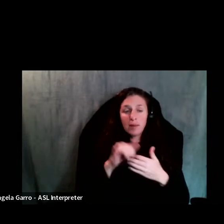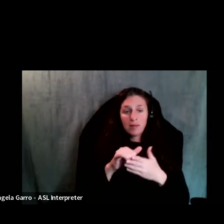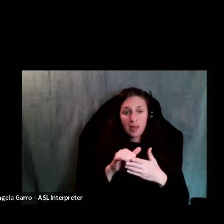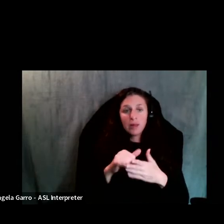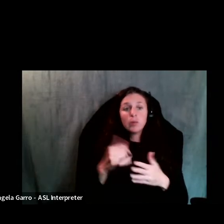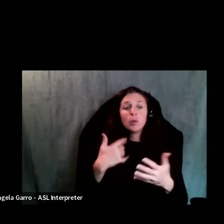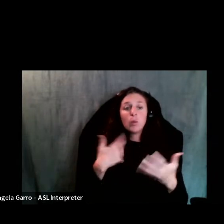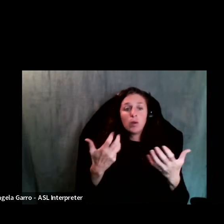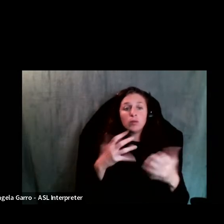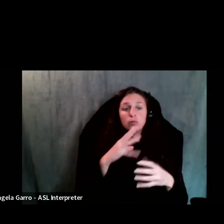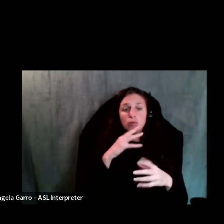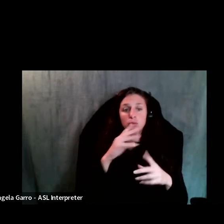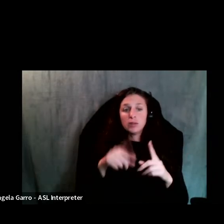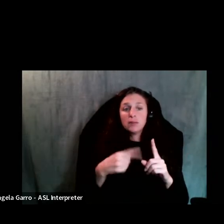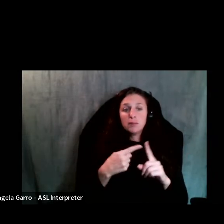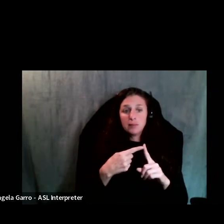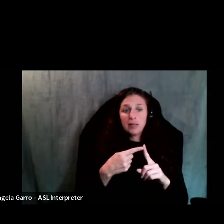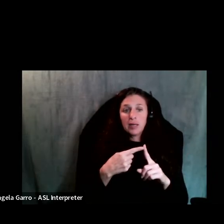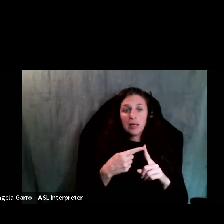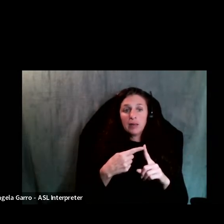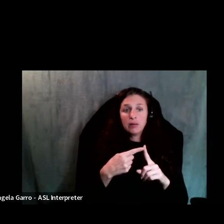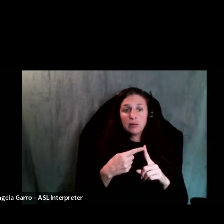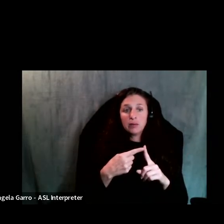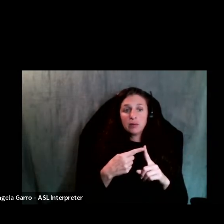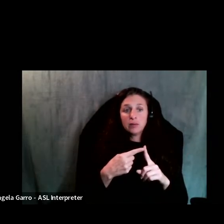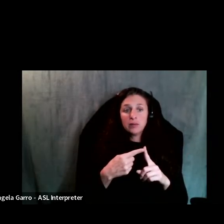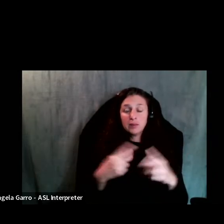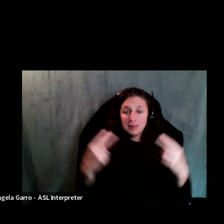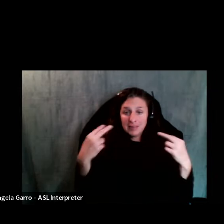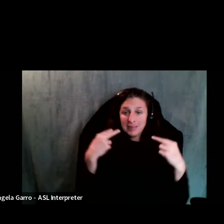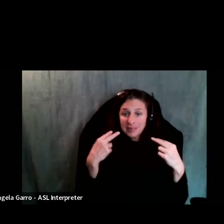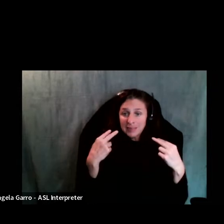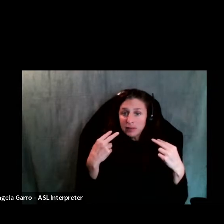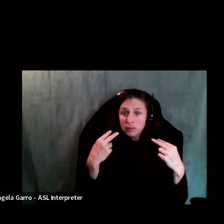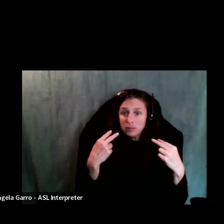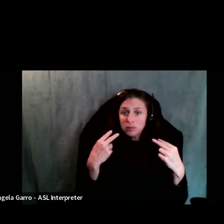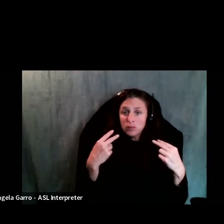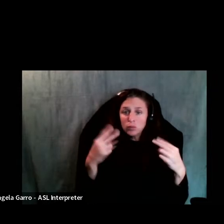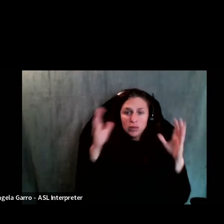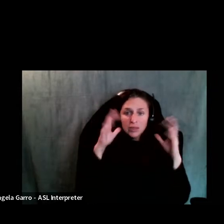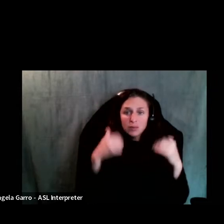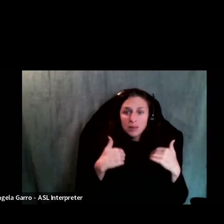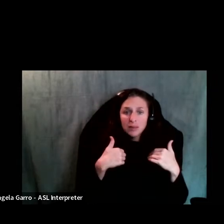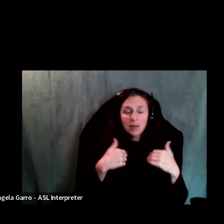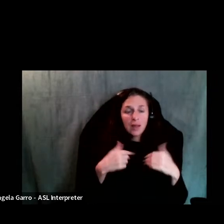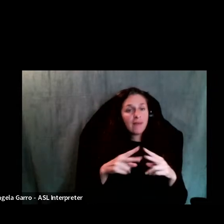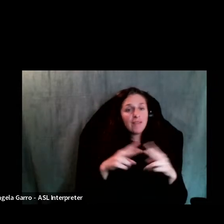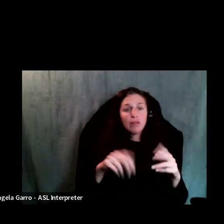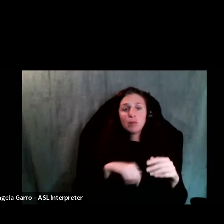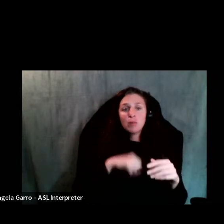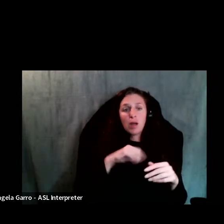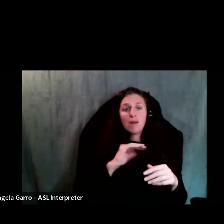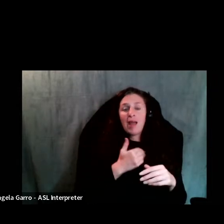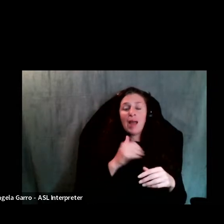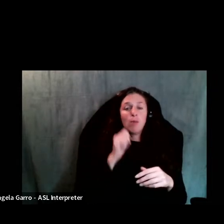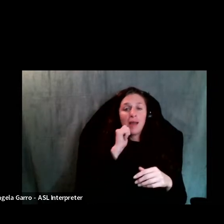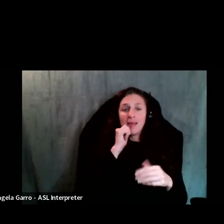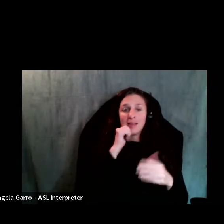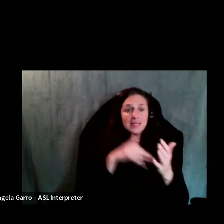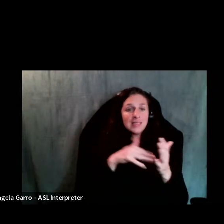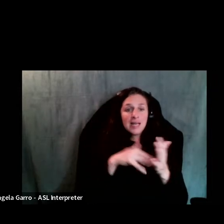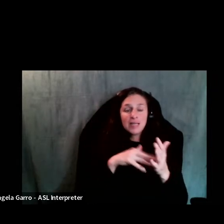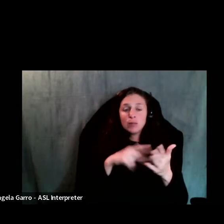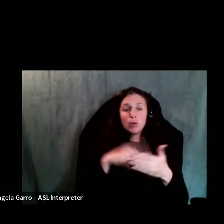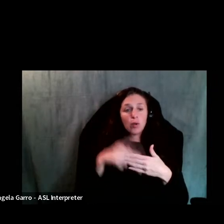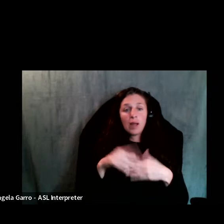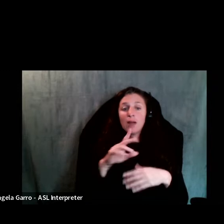to talk about being seen, being heard. You know, I'm very proud of our ethnic studies program. I'm very proud of our teachers